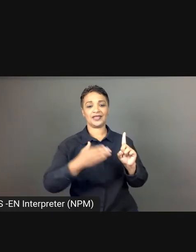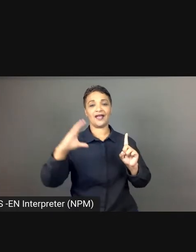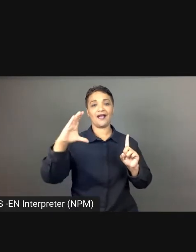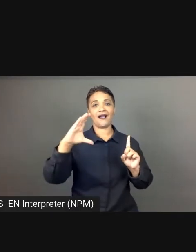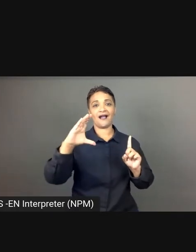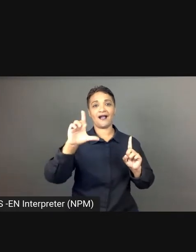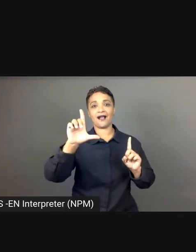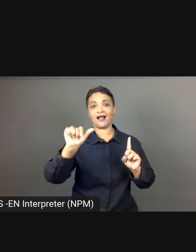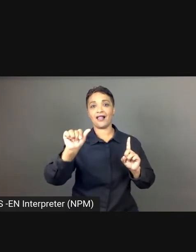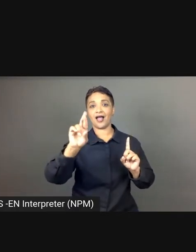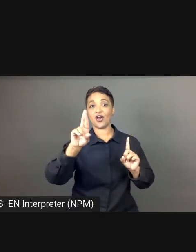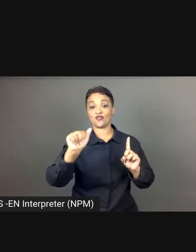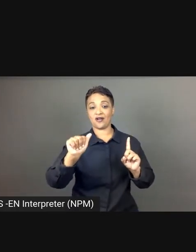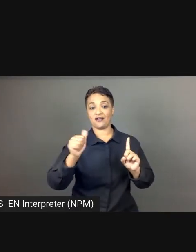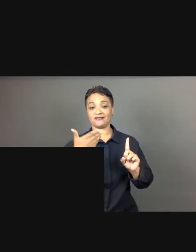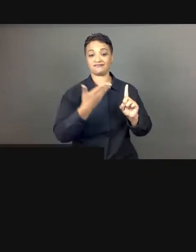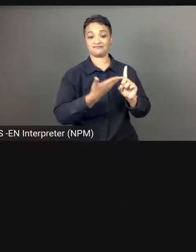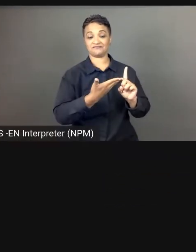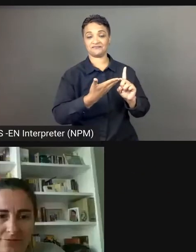Clara